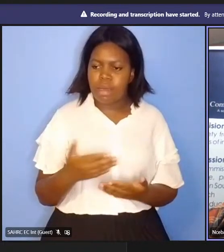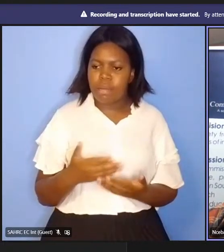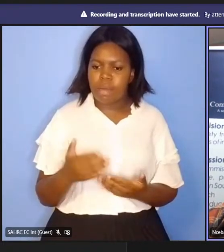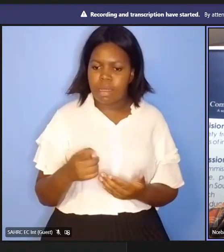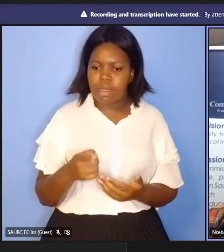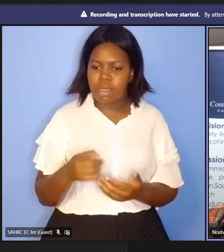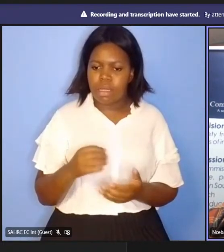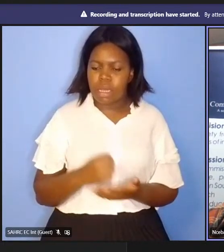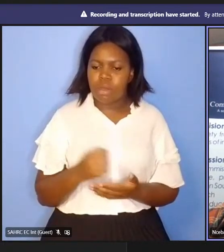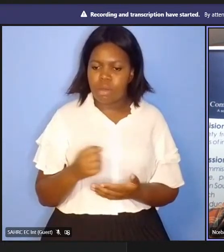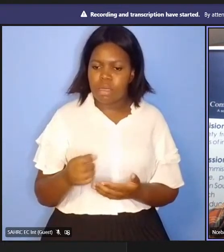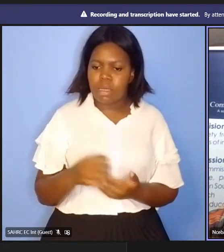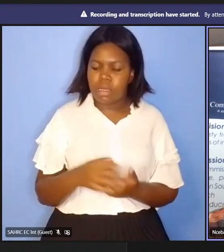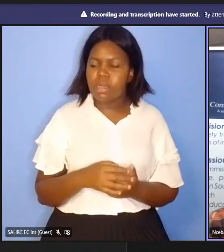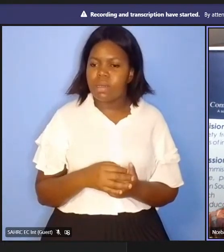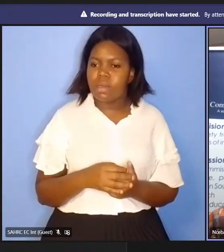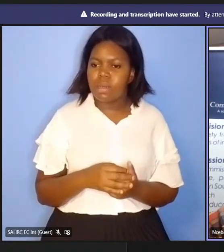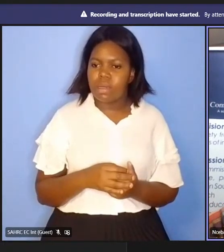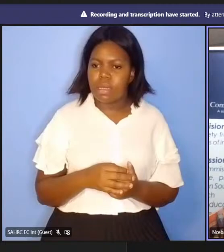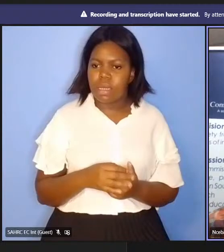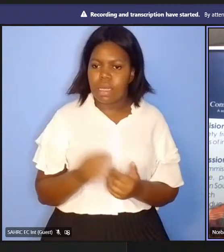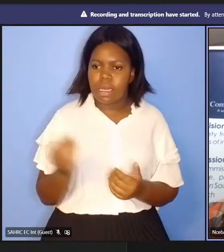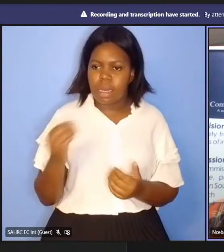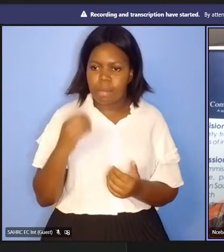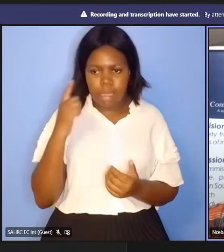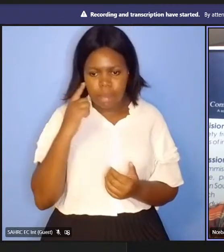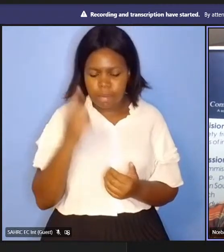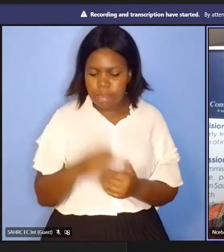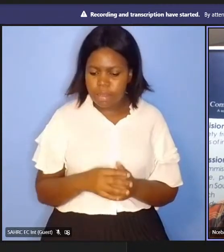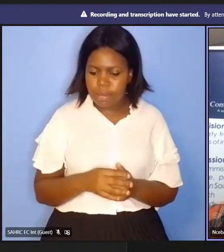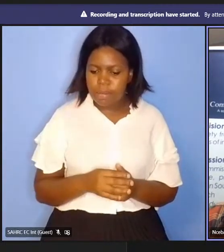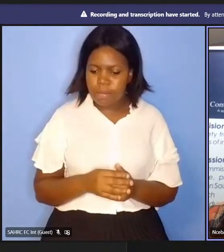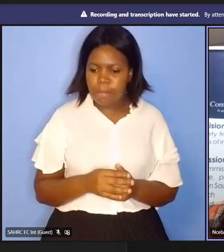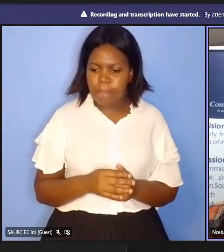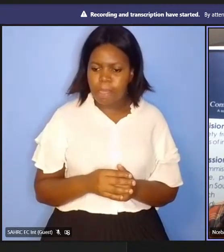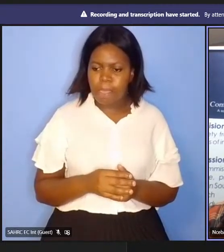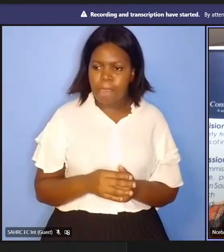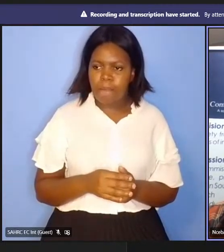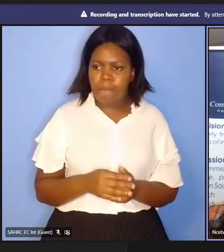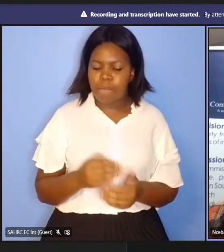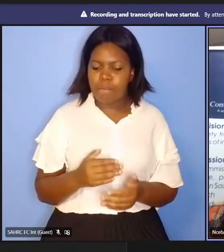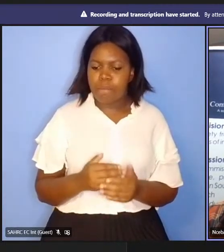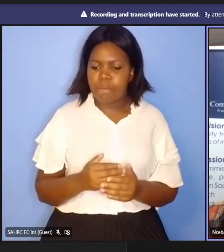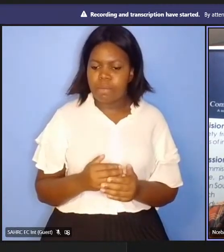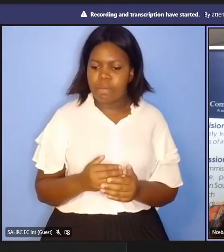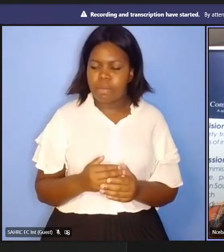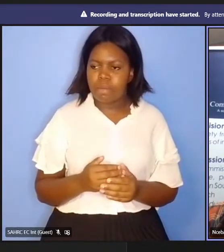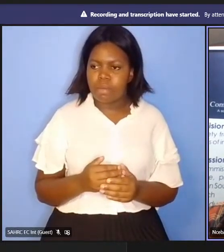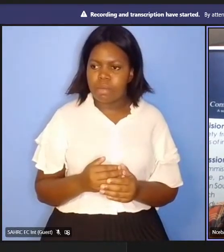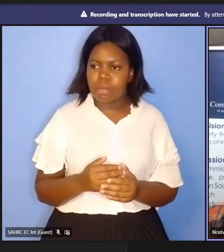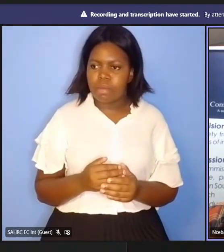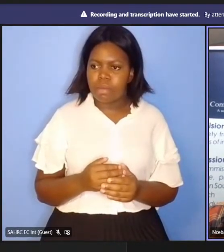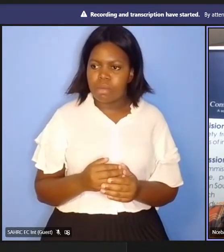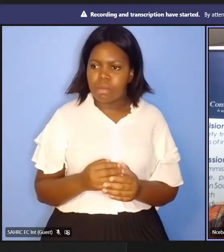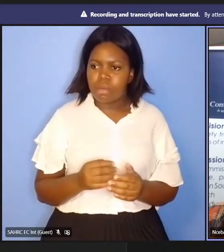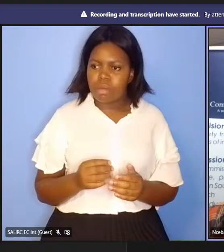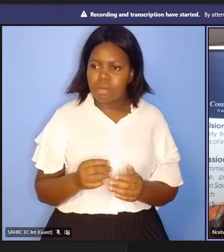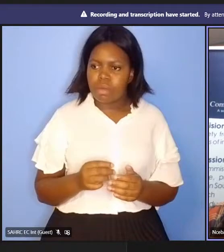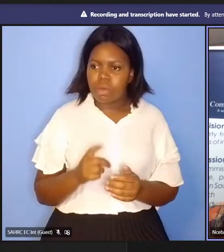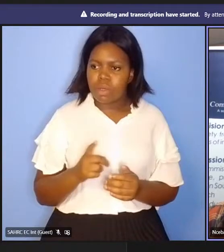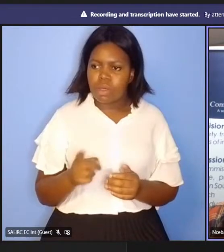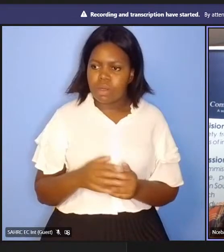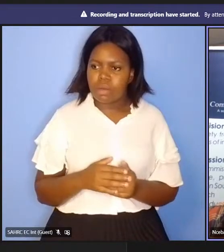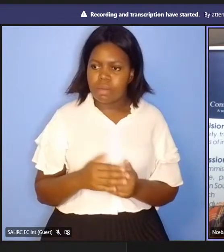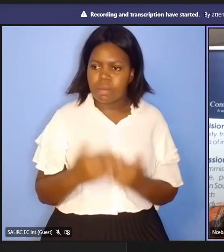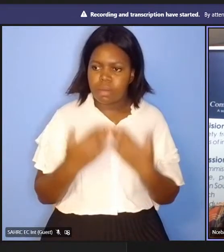plenary after they have applied their mind, so that it is shared largely with all the participants that are here today. Thank